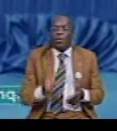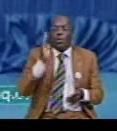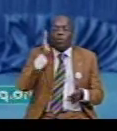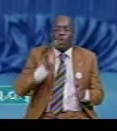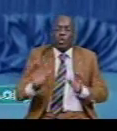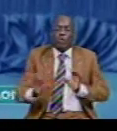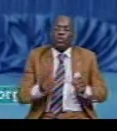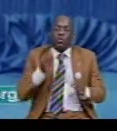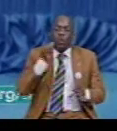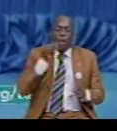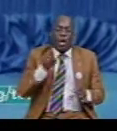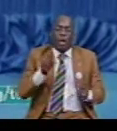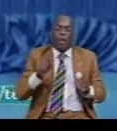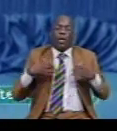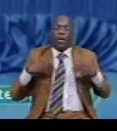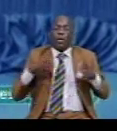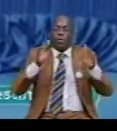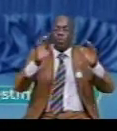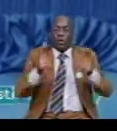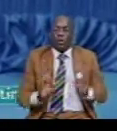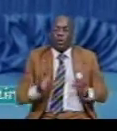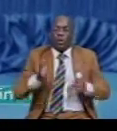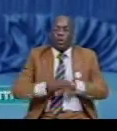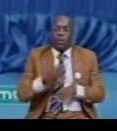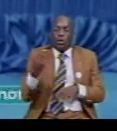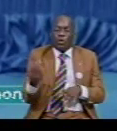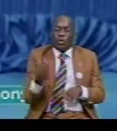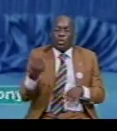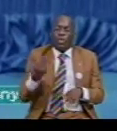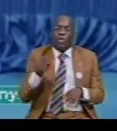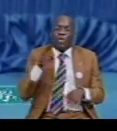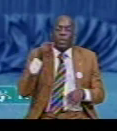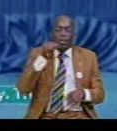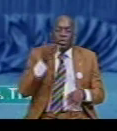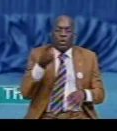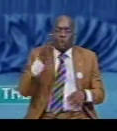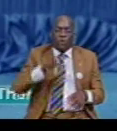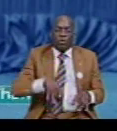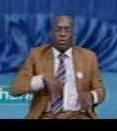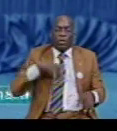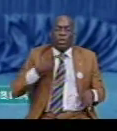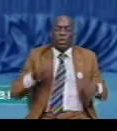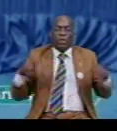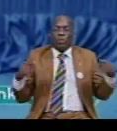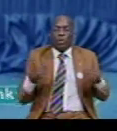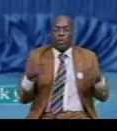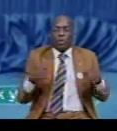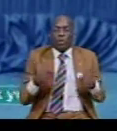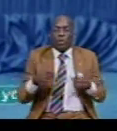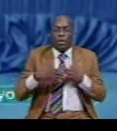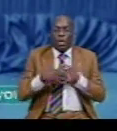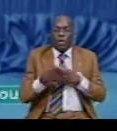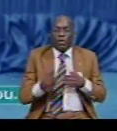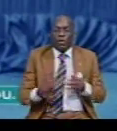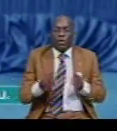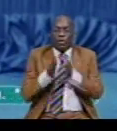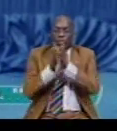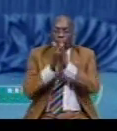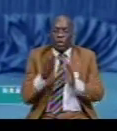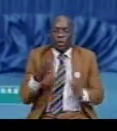morning, I was still feeling the pain that even after eating, I was feeling the pain seriously. So after the prayer of the man of God,